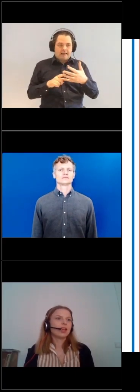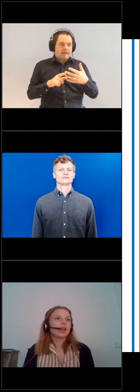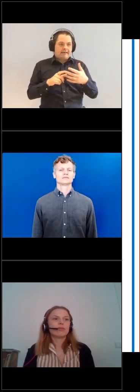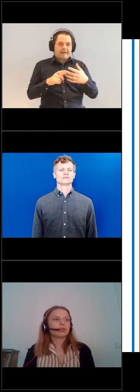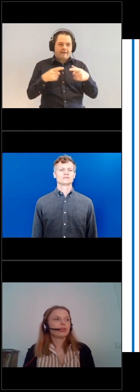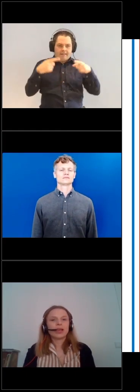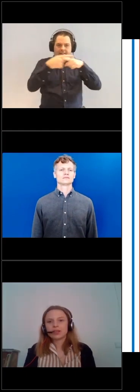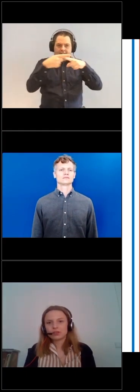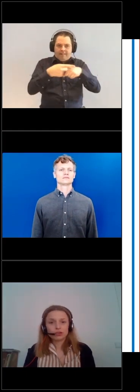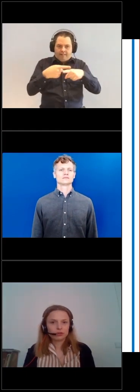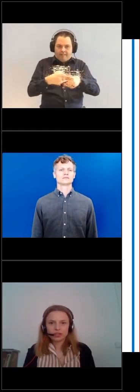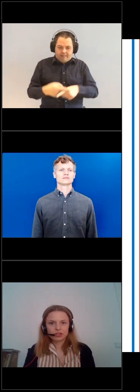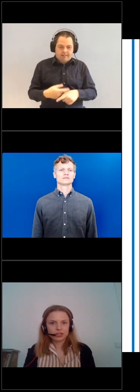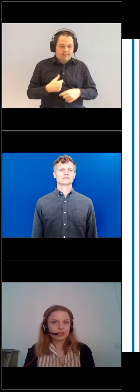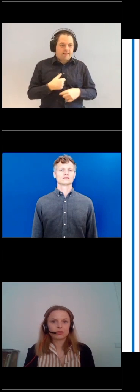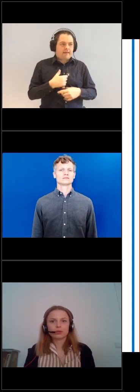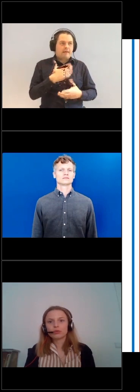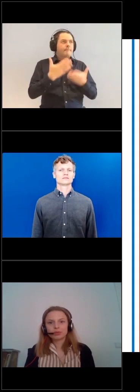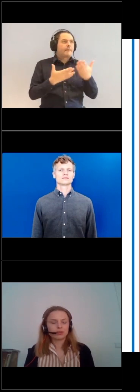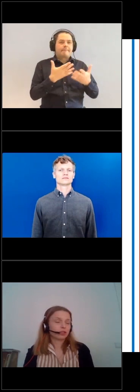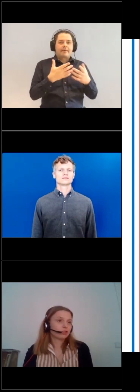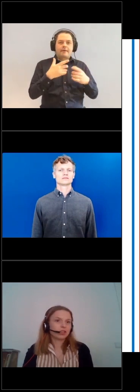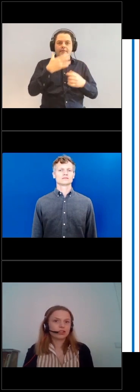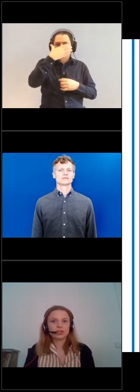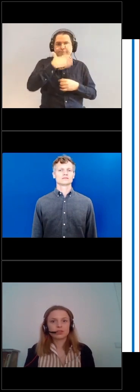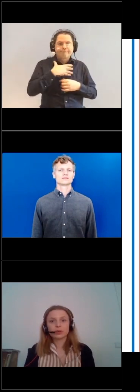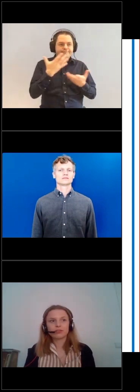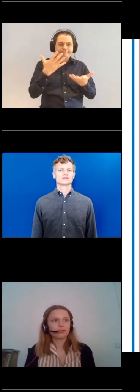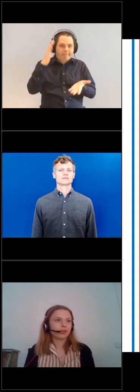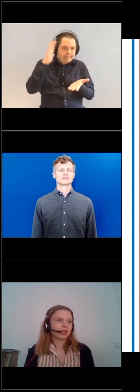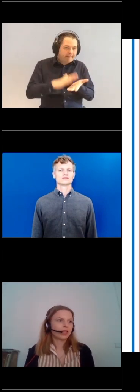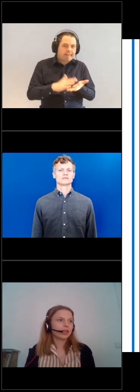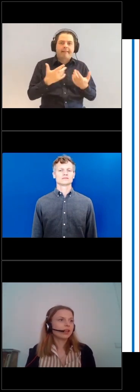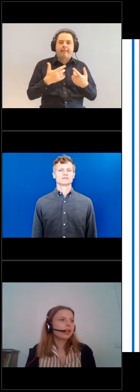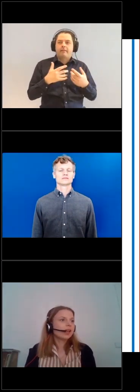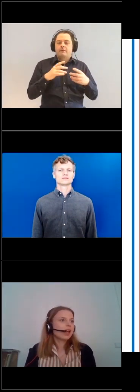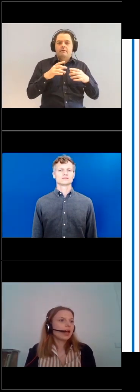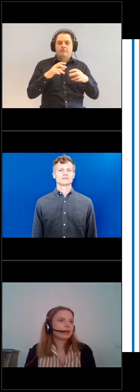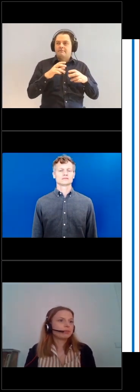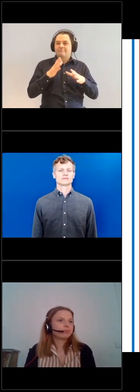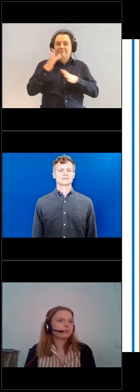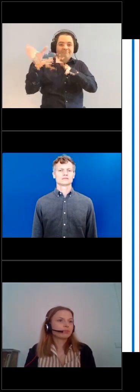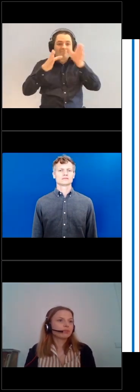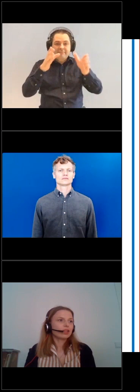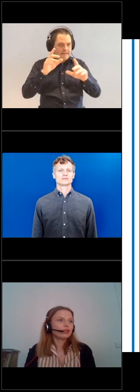restrictions or supplies shortages or movement restrictions or even funding.